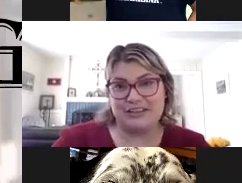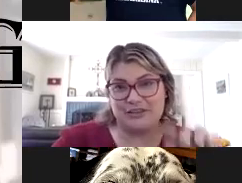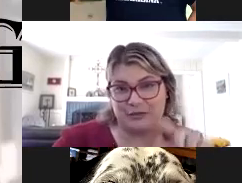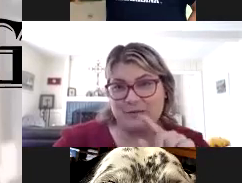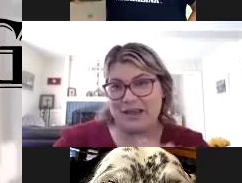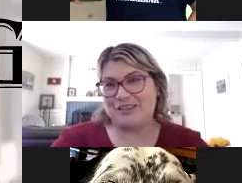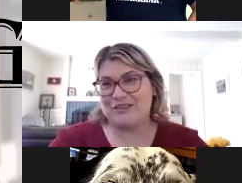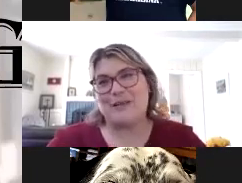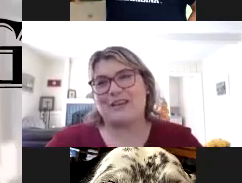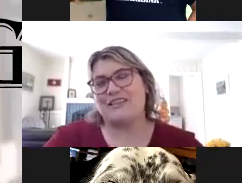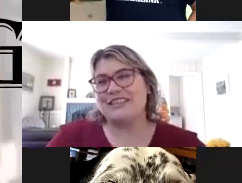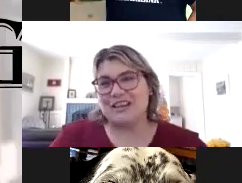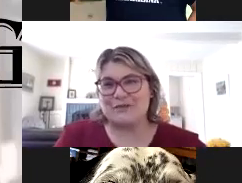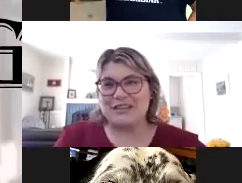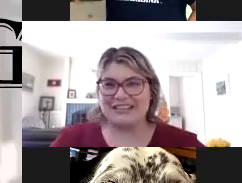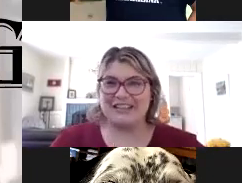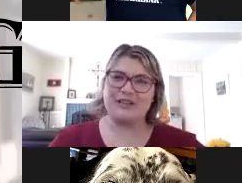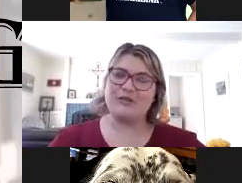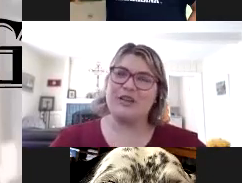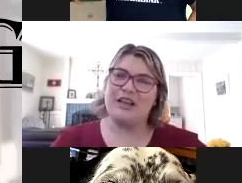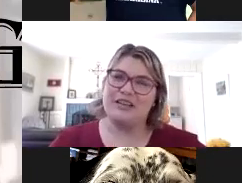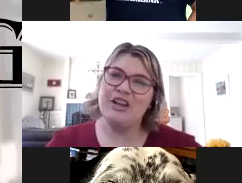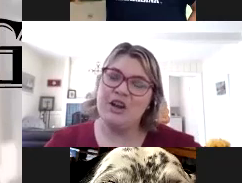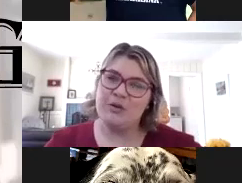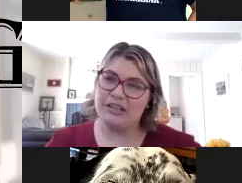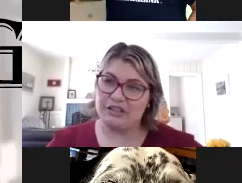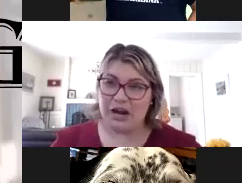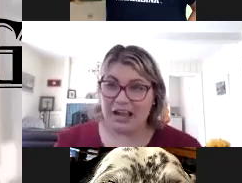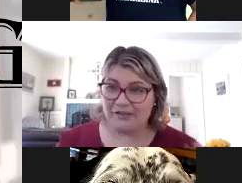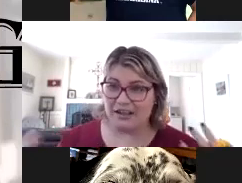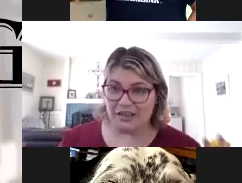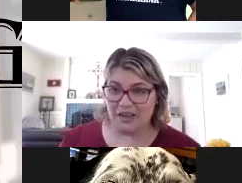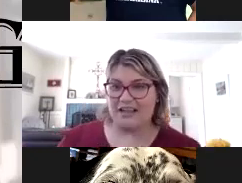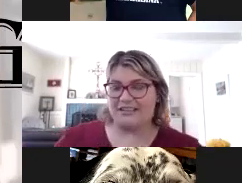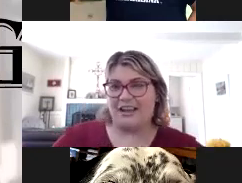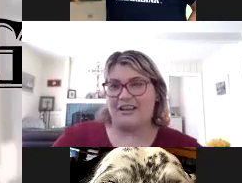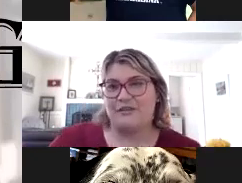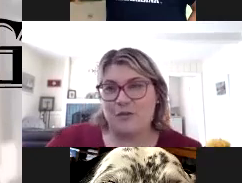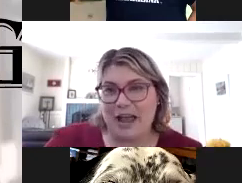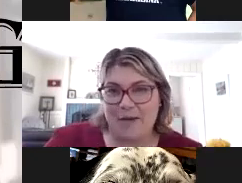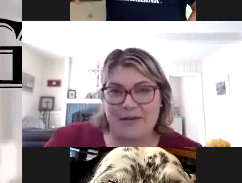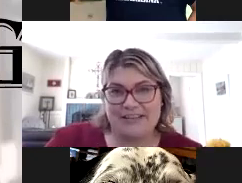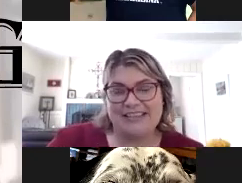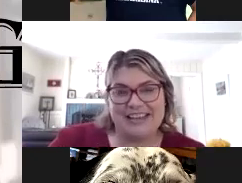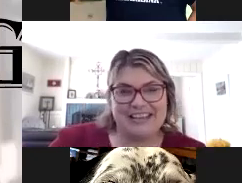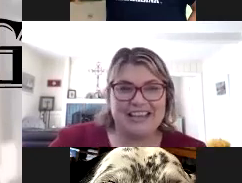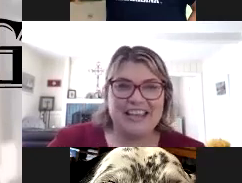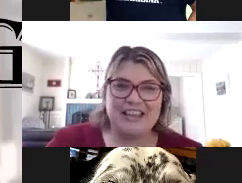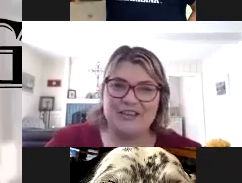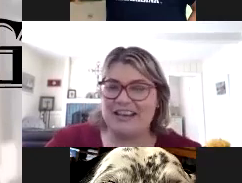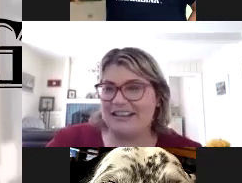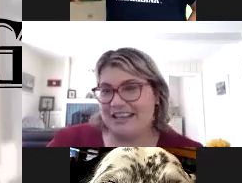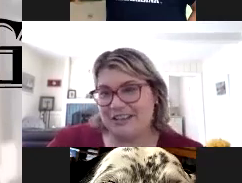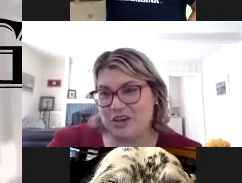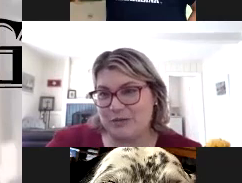controlled. You see there's a ringmaster in the background here, because the Electoral College really drives a lot of what happens in